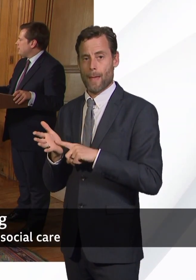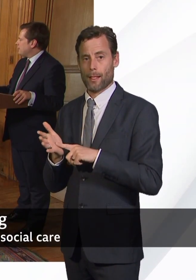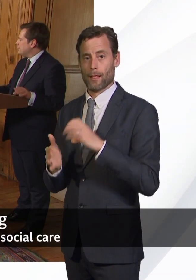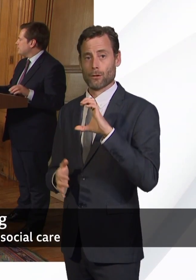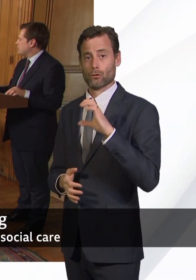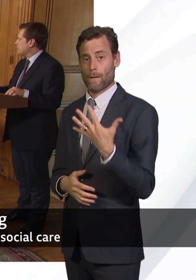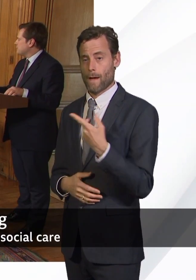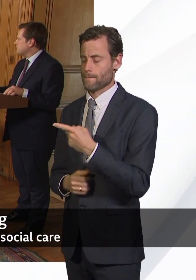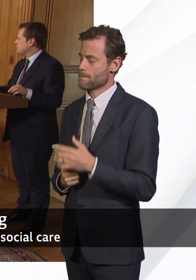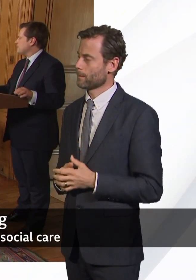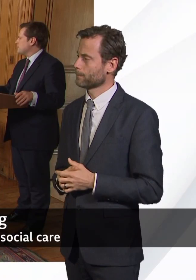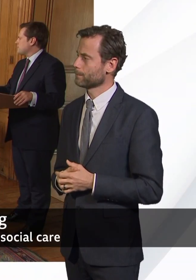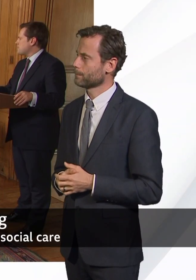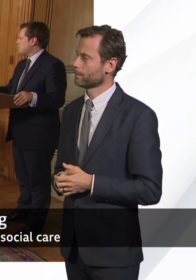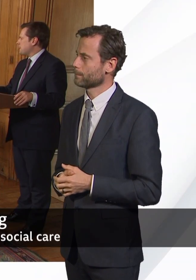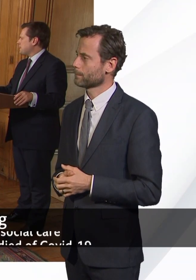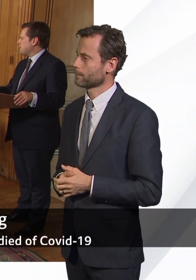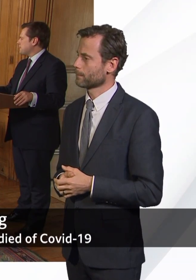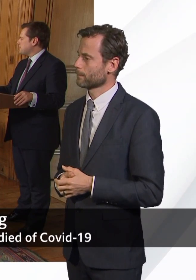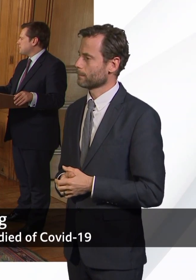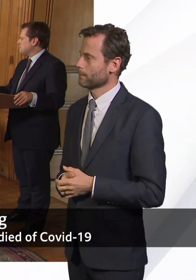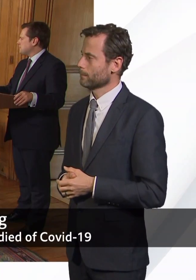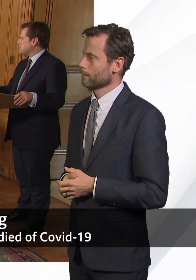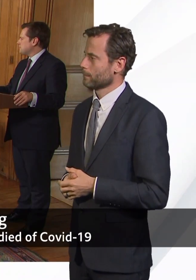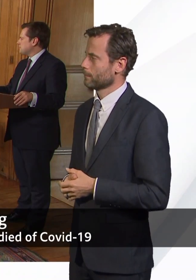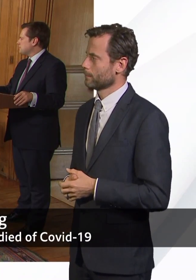5. Andy, good afternoon.